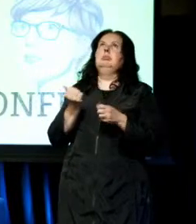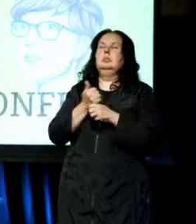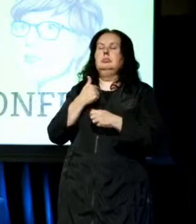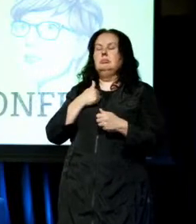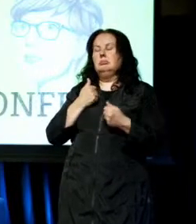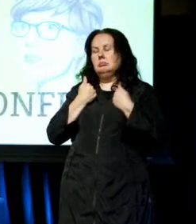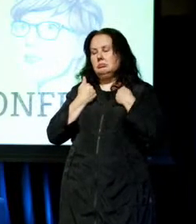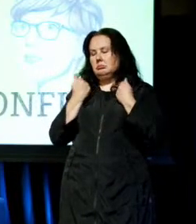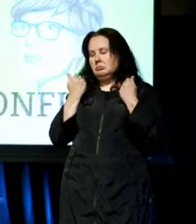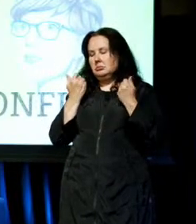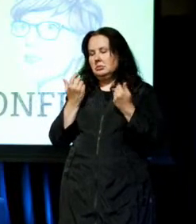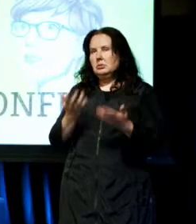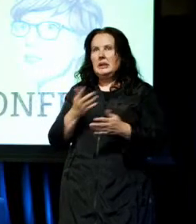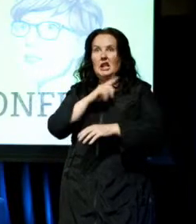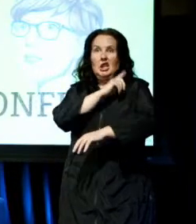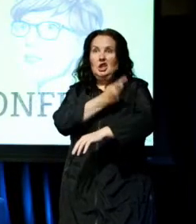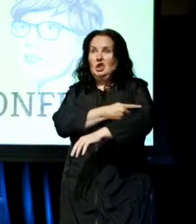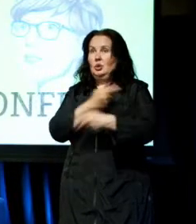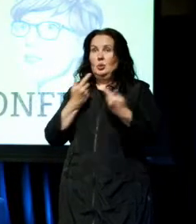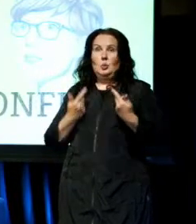me. It takes all of my energy.